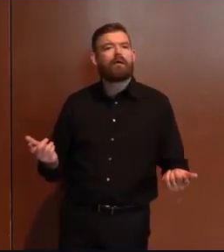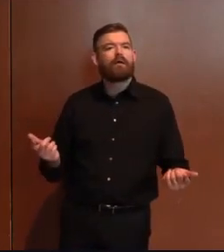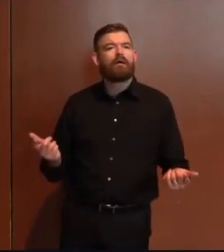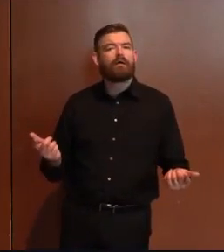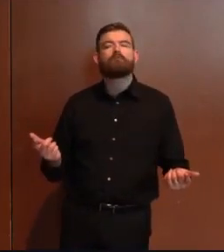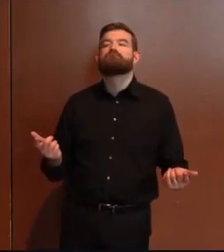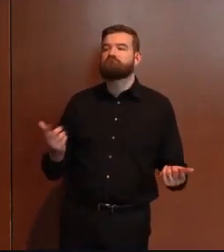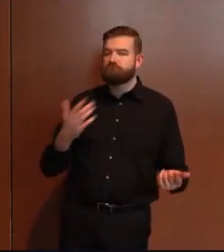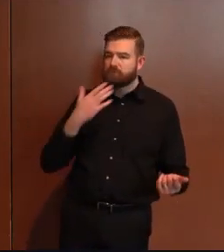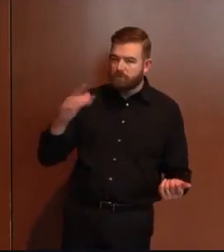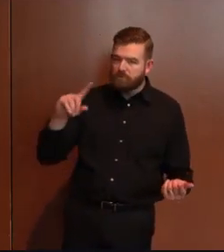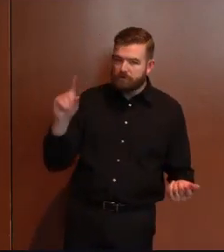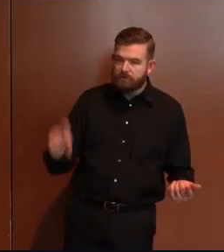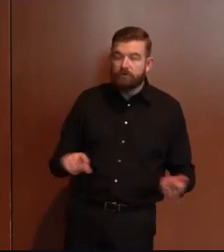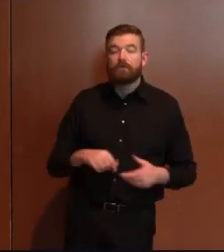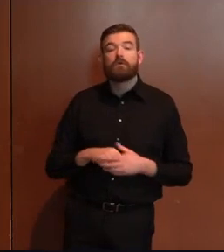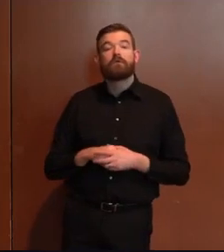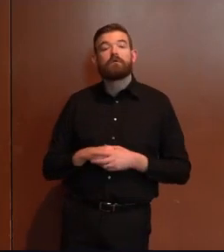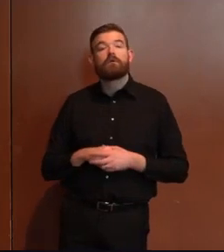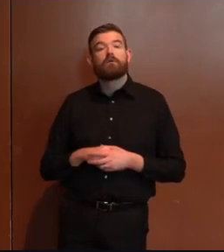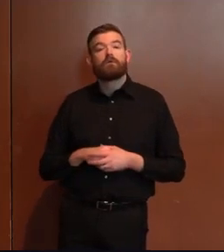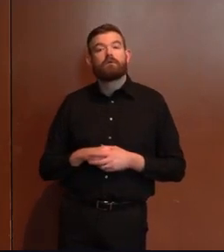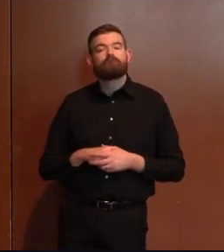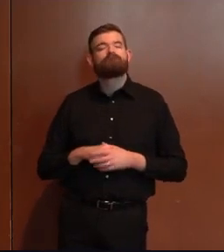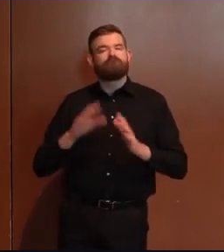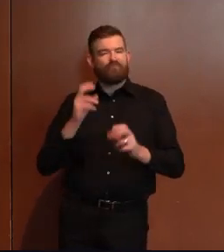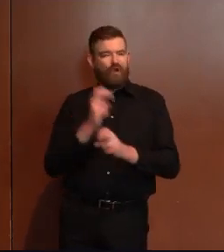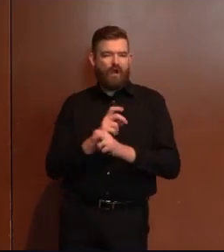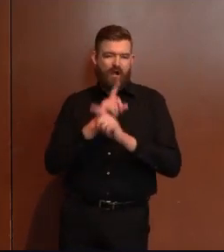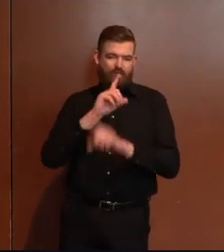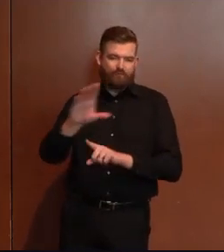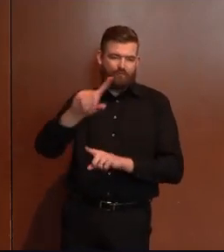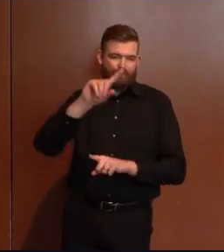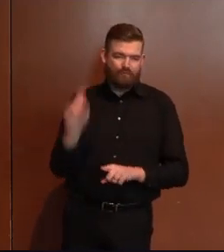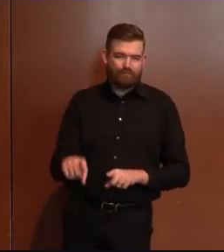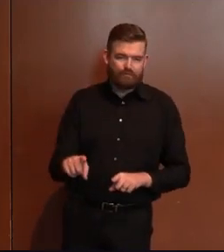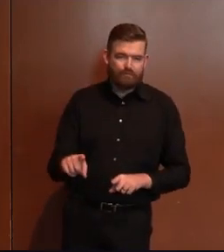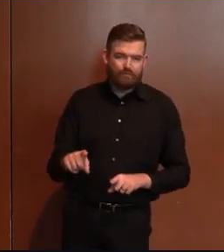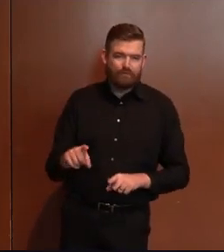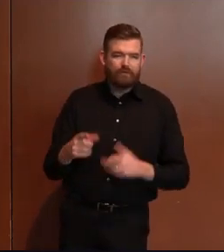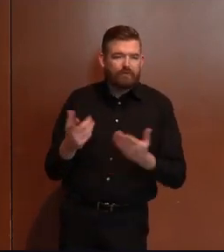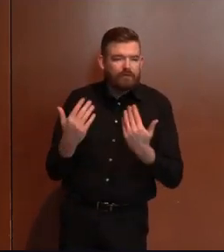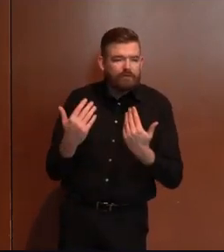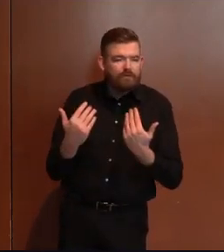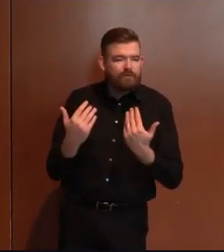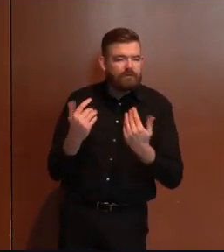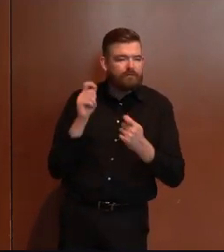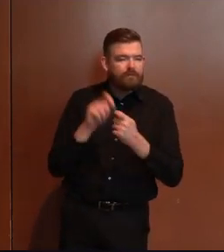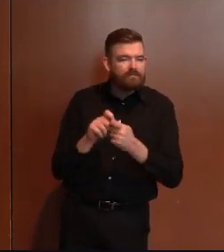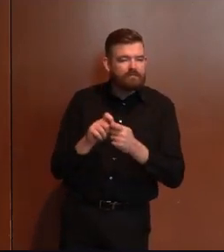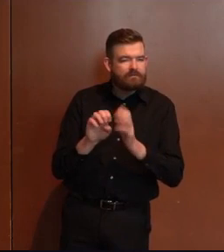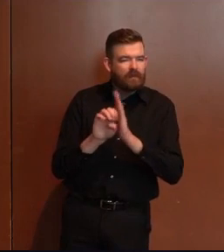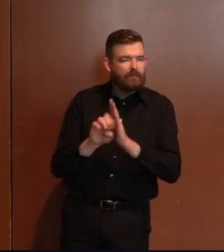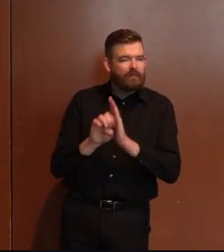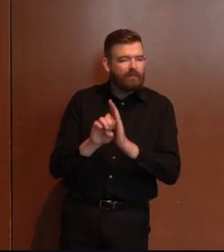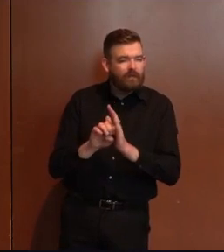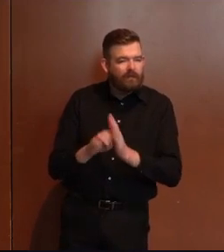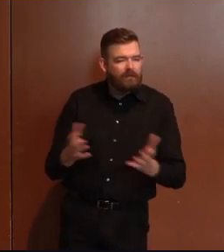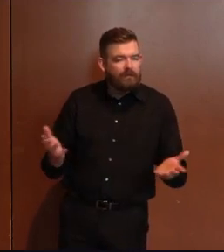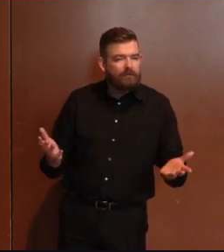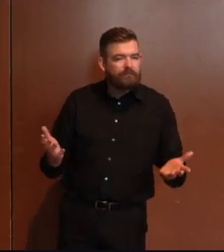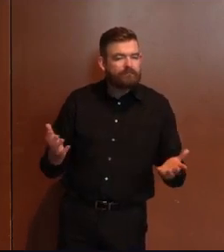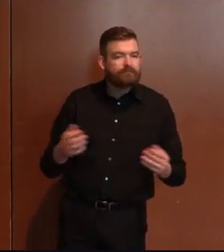Part of the problem with this is it's hard to answer questions about specific cases, either here at a press conference or online or anywhere else. But one thing I do